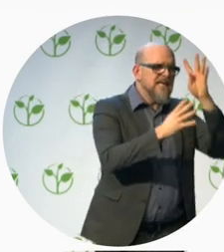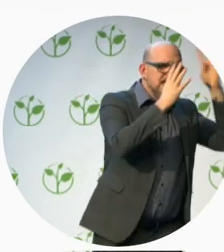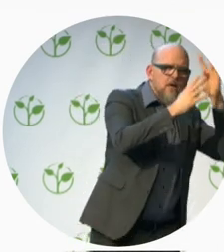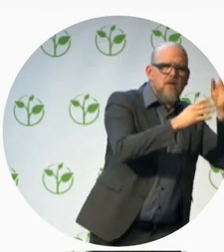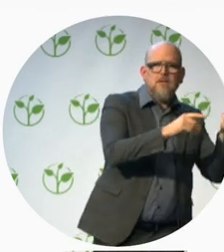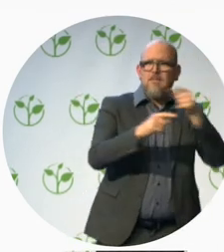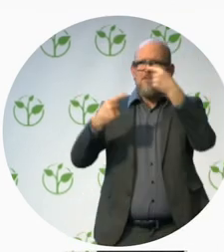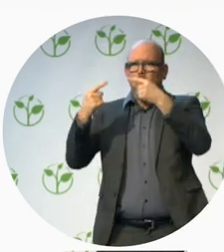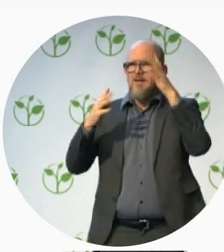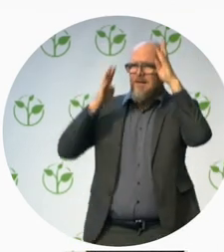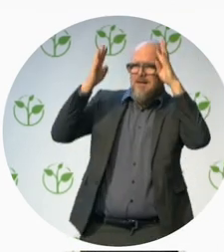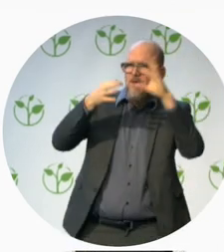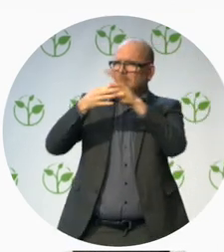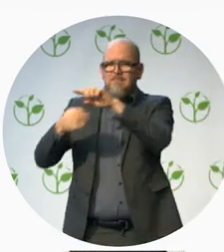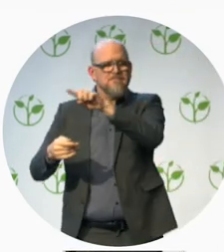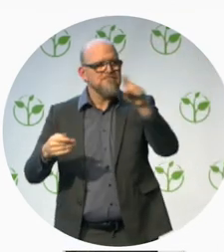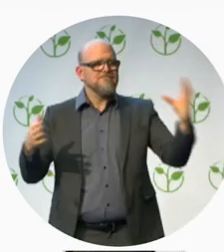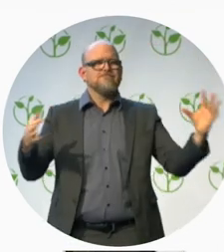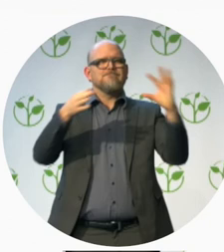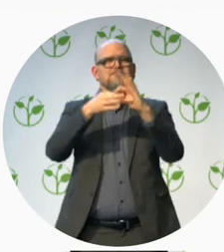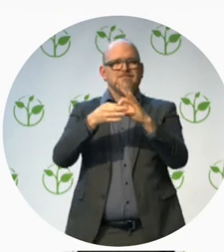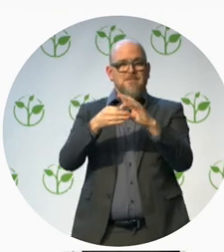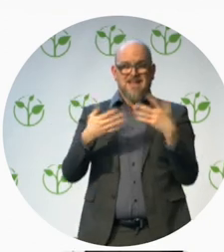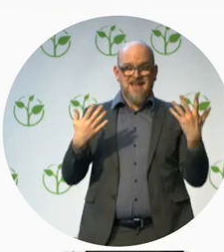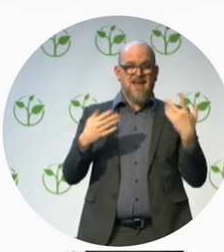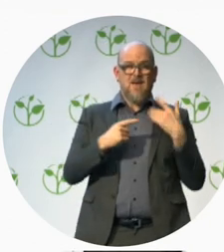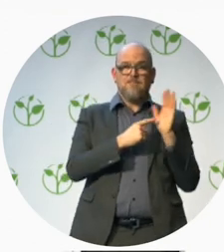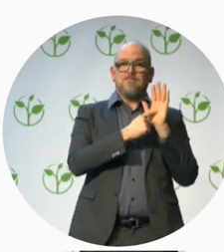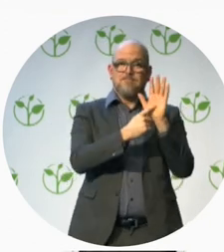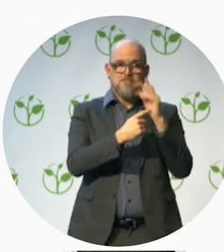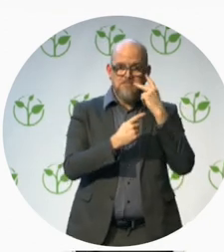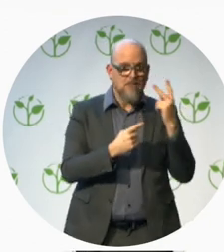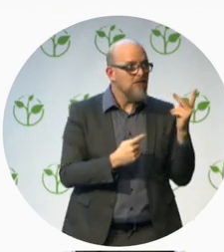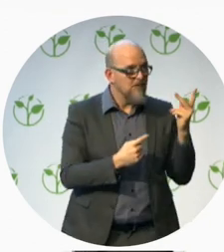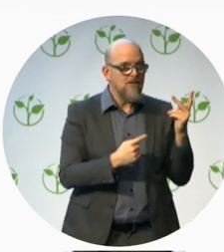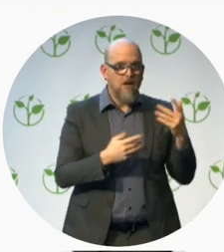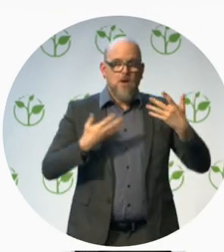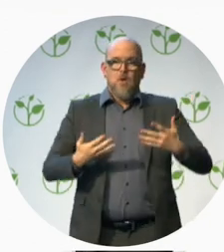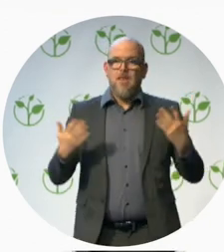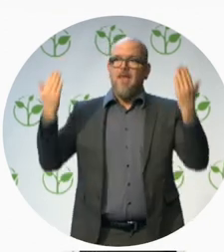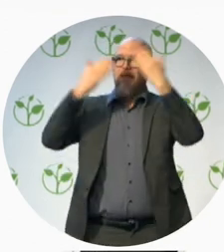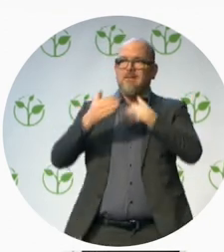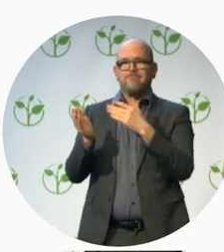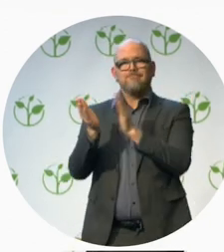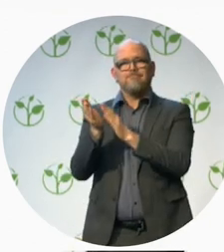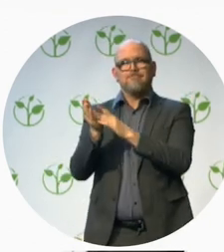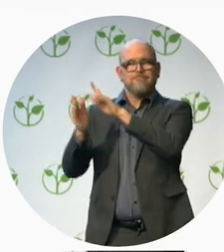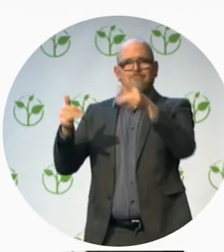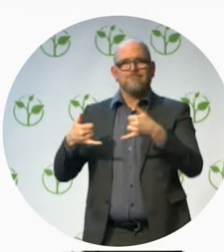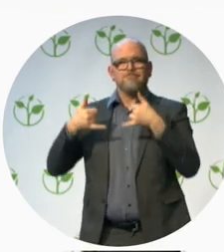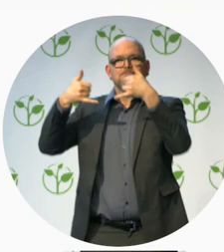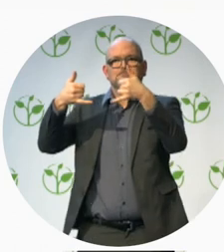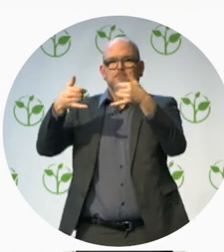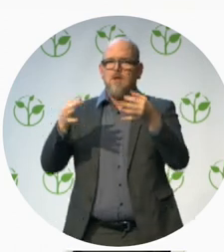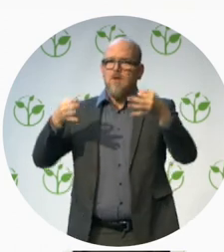So for those who have been awarded tonight, this is a moment just to remember all the work that you have